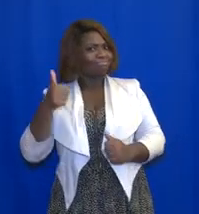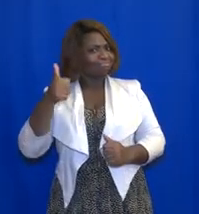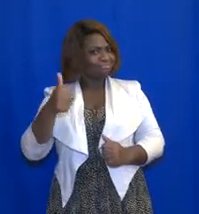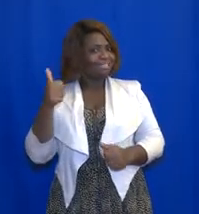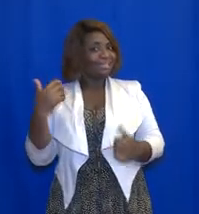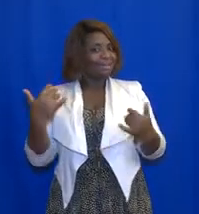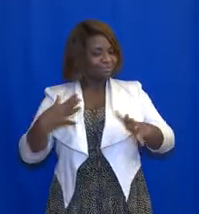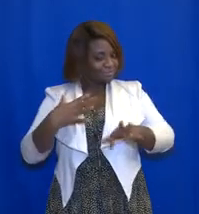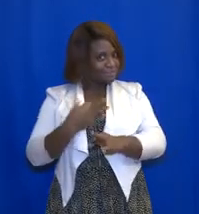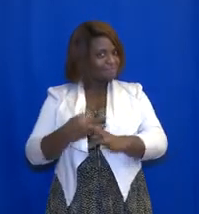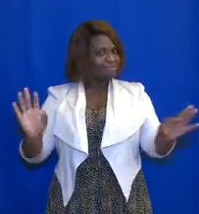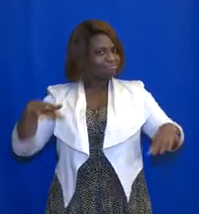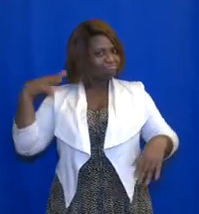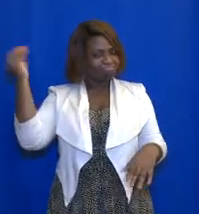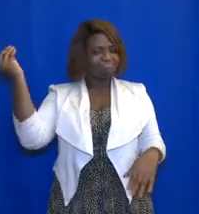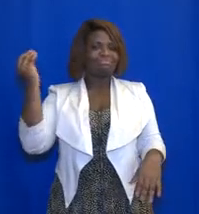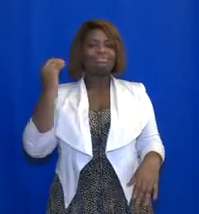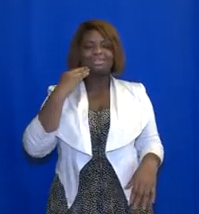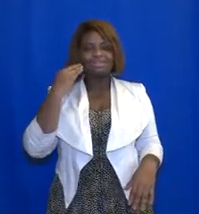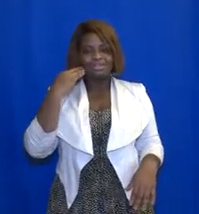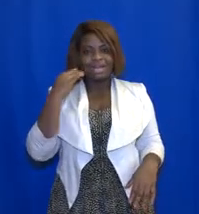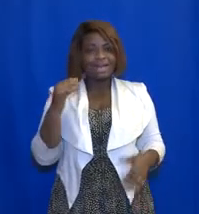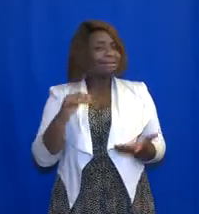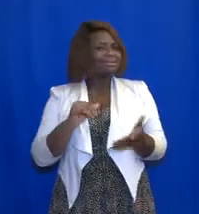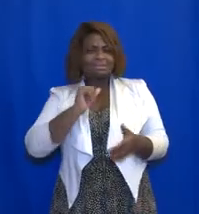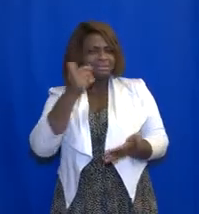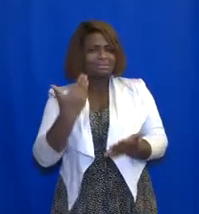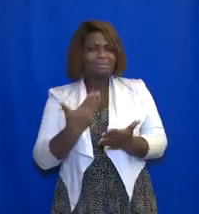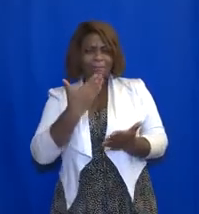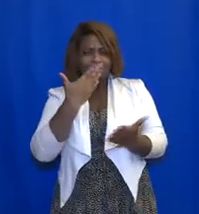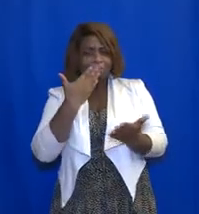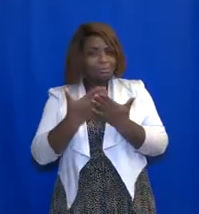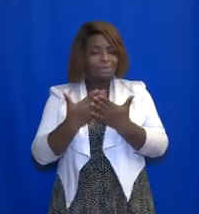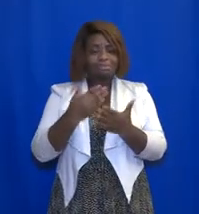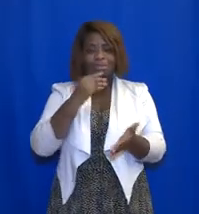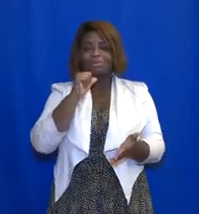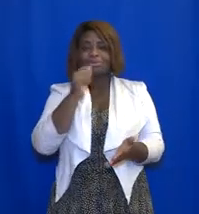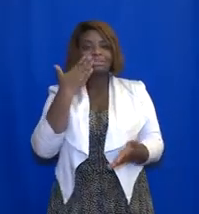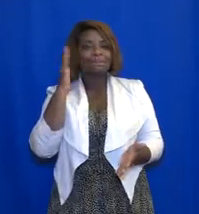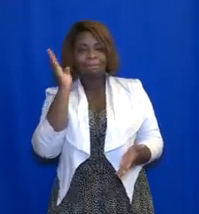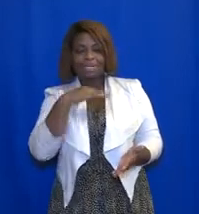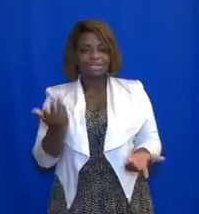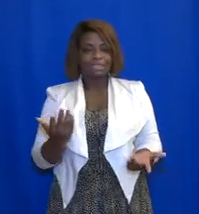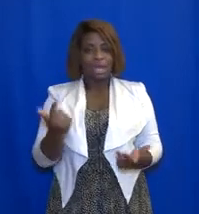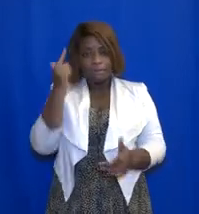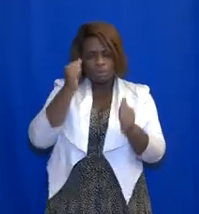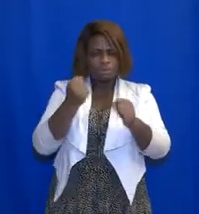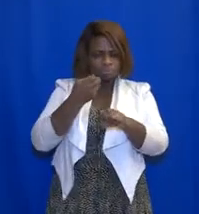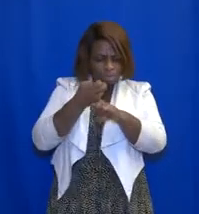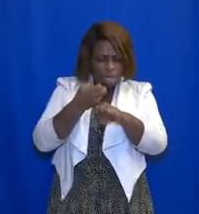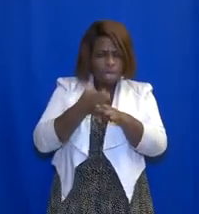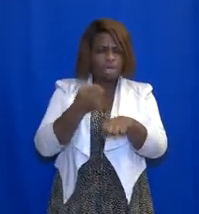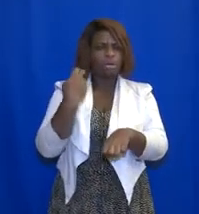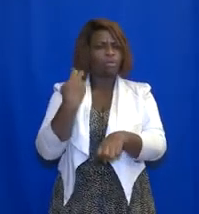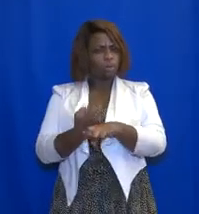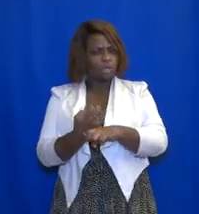been discharged. This is in part due to the immense dedication and hard work